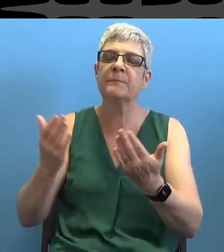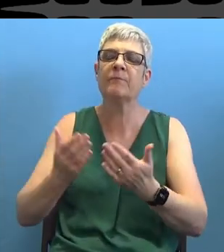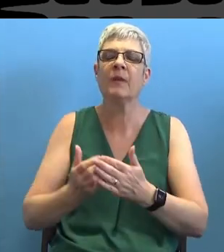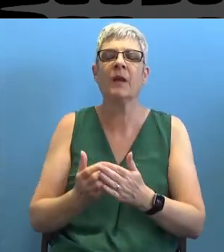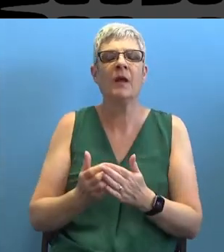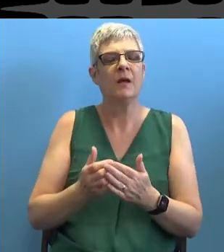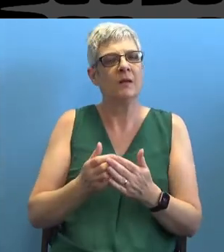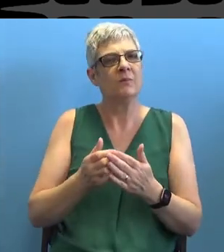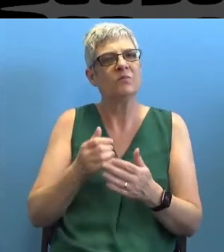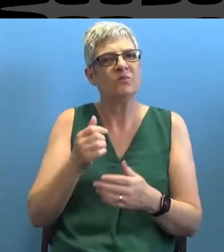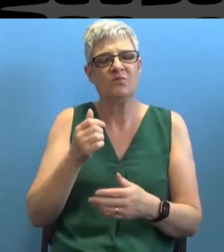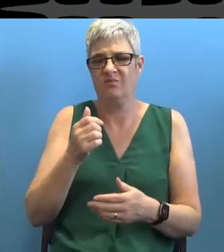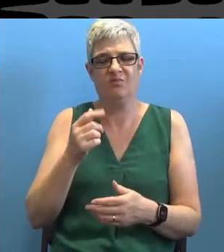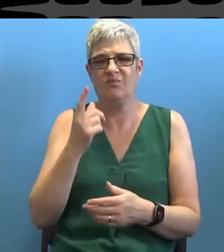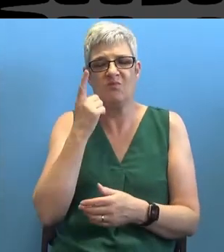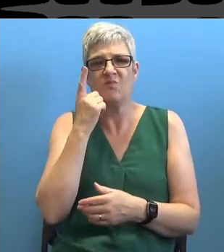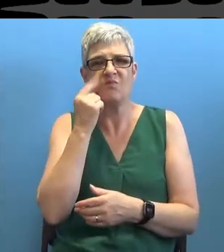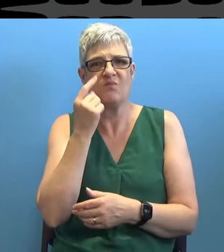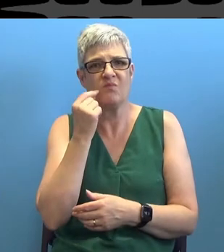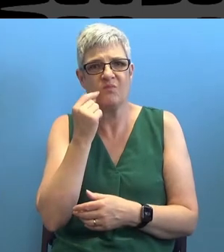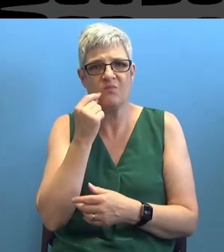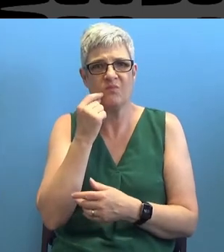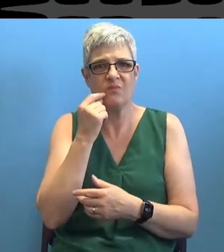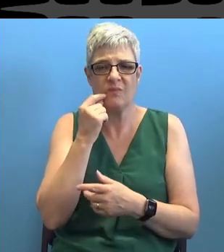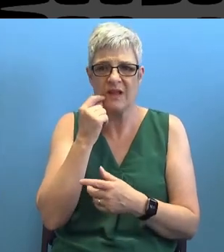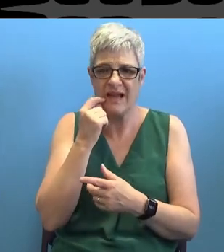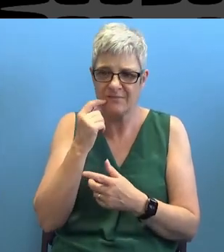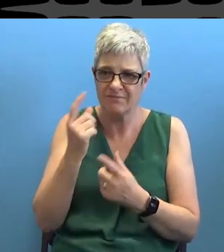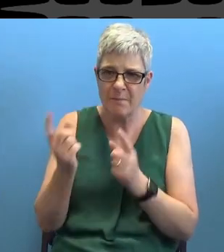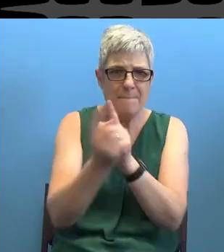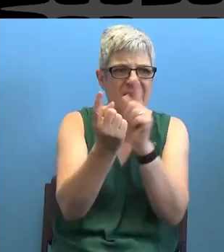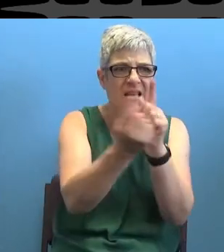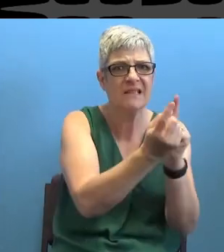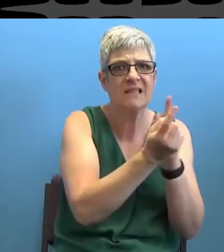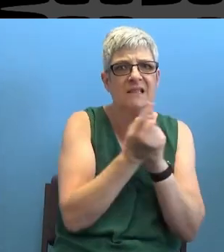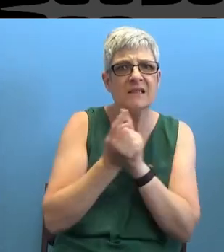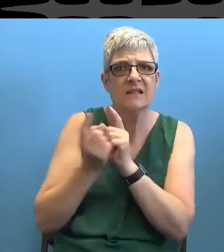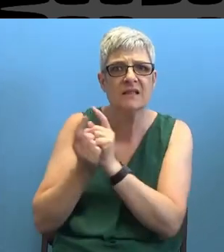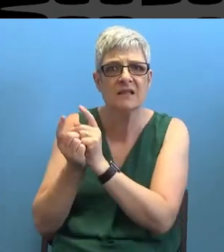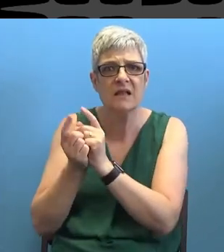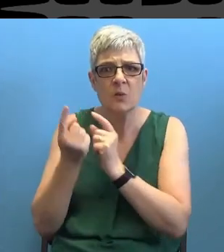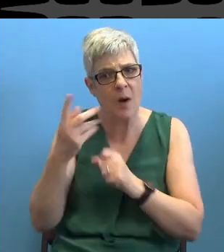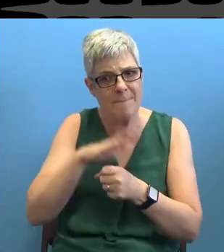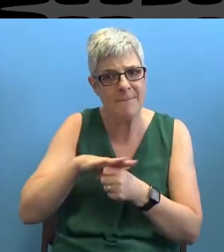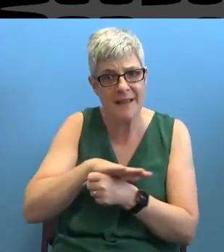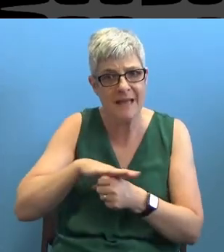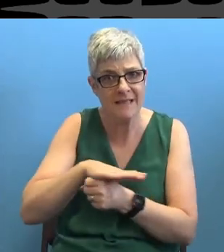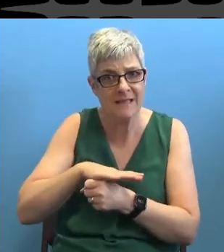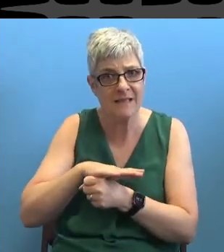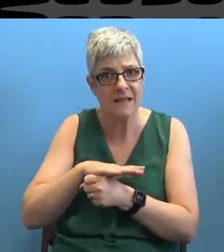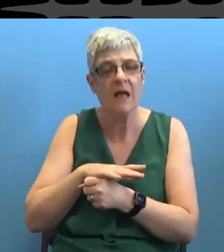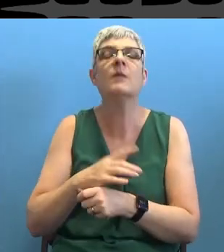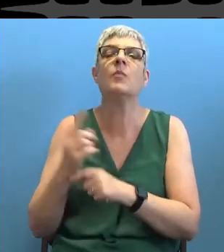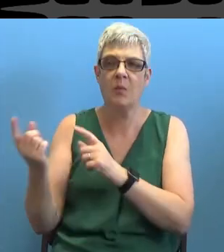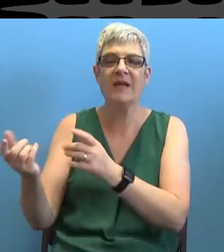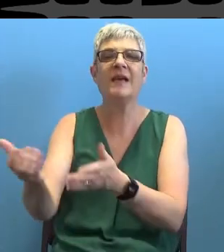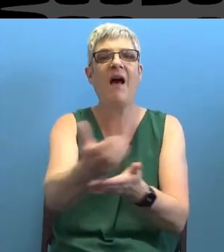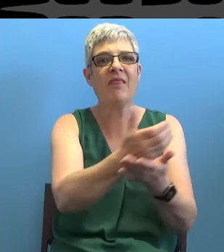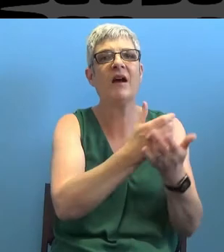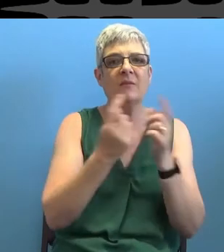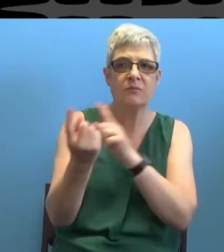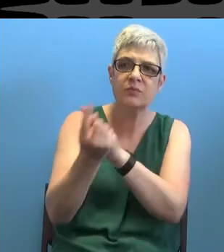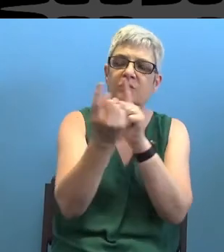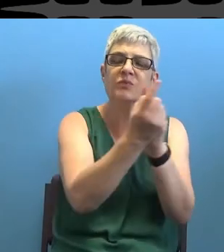We've not able to gather together in one place, but we gather together in one Christ, one